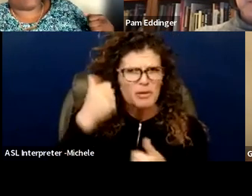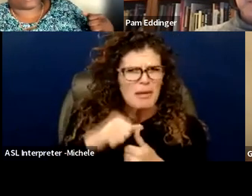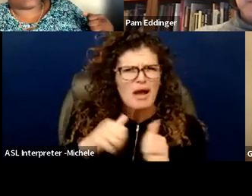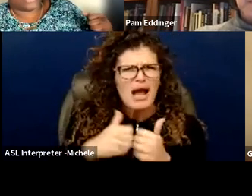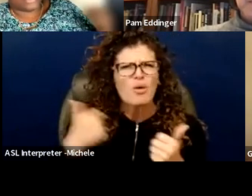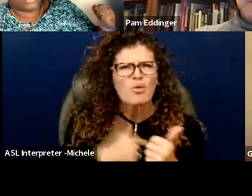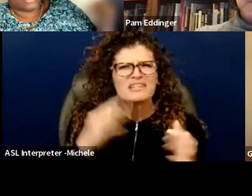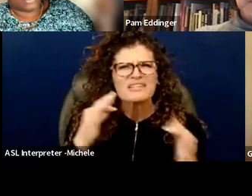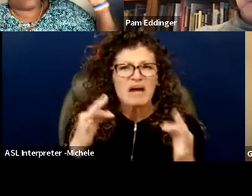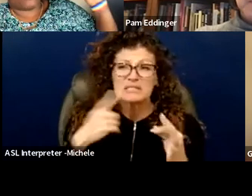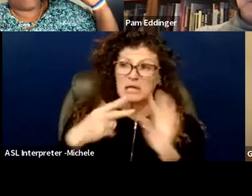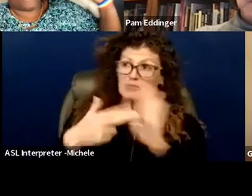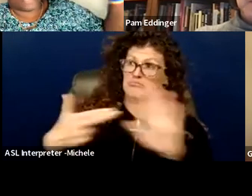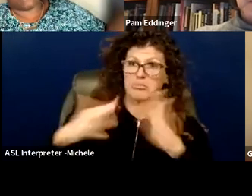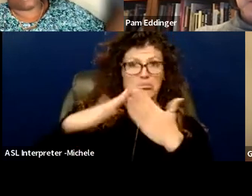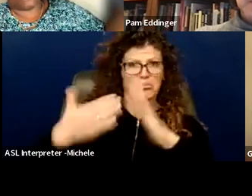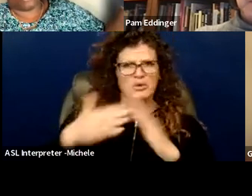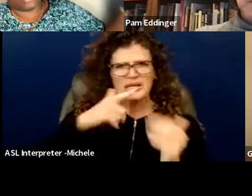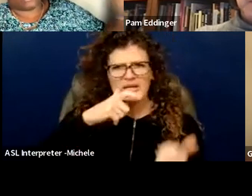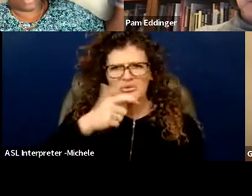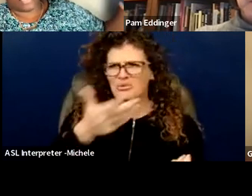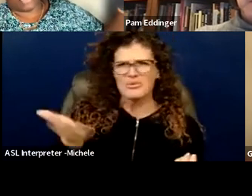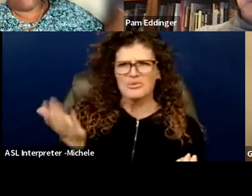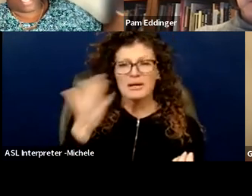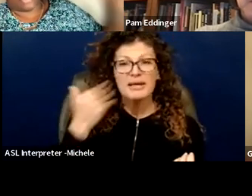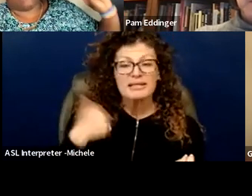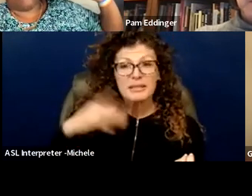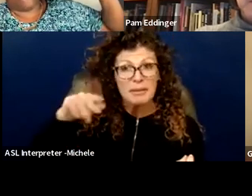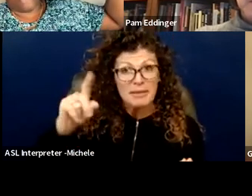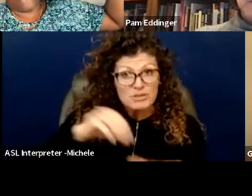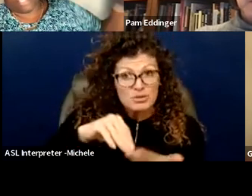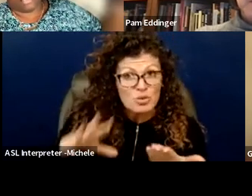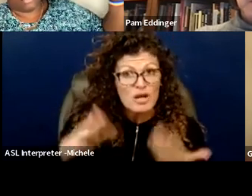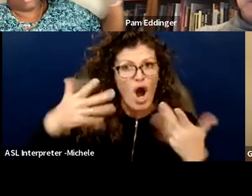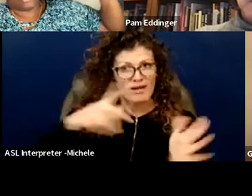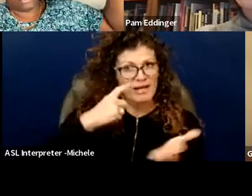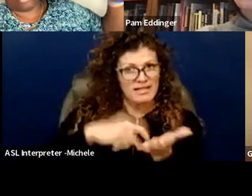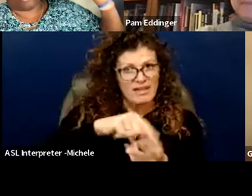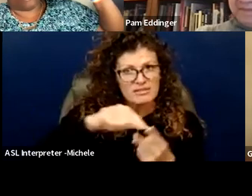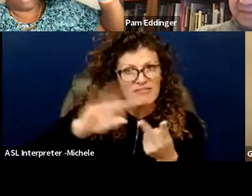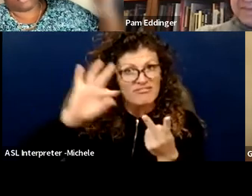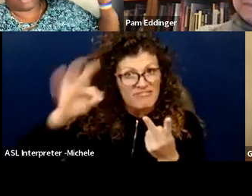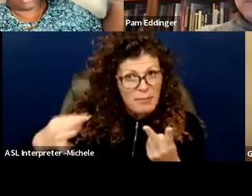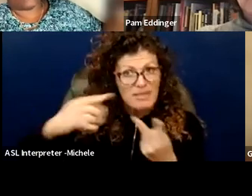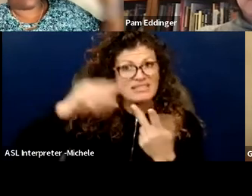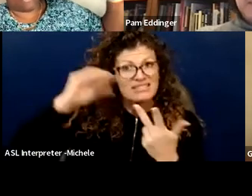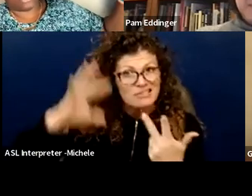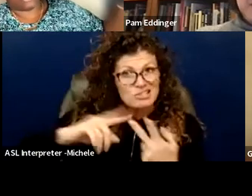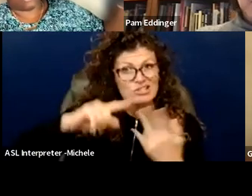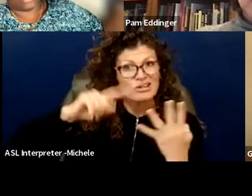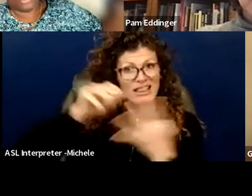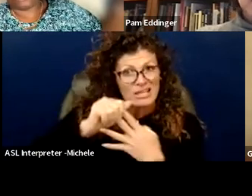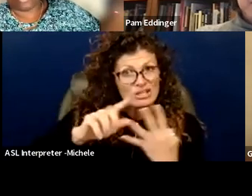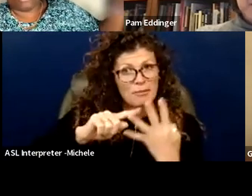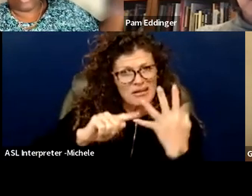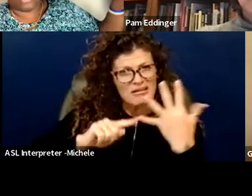defined that would make someone say community member, because BPS student is already identified, family, teacher, school leaders, et cetera, that's